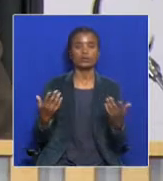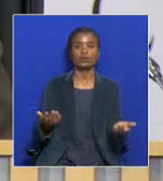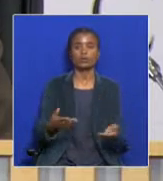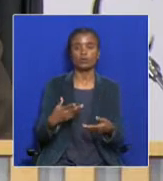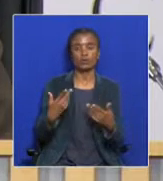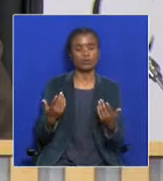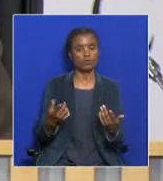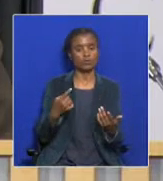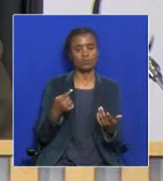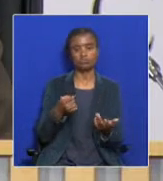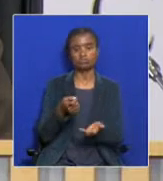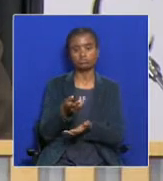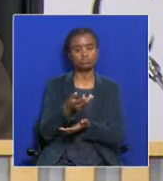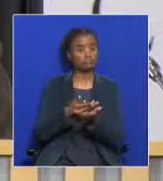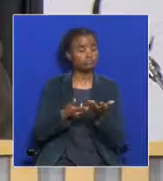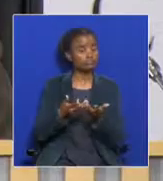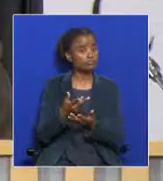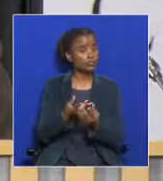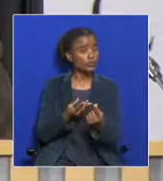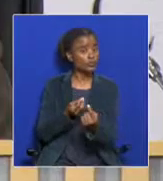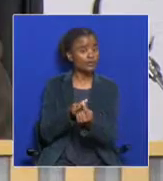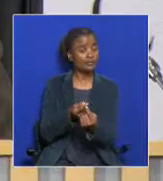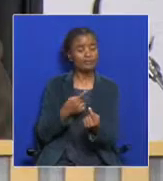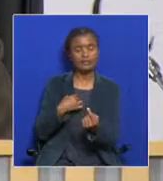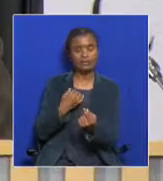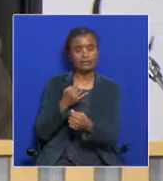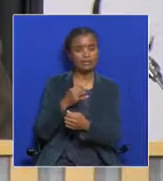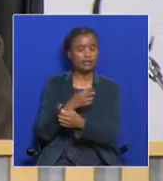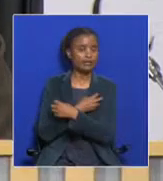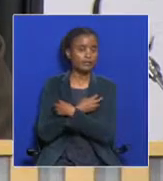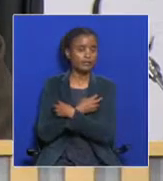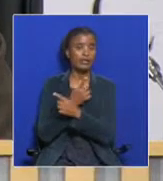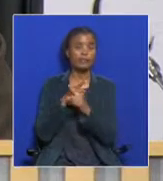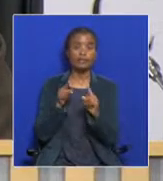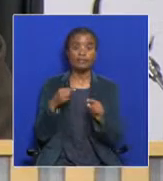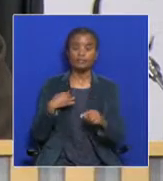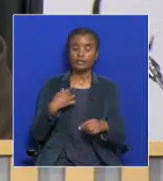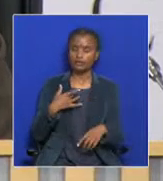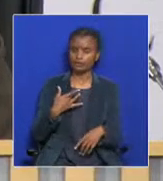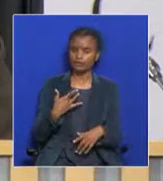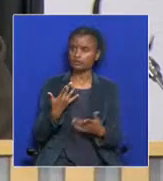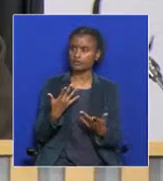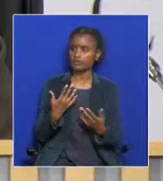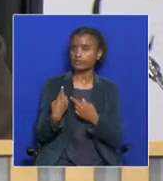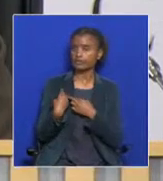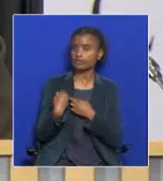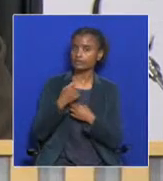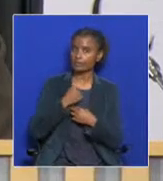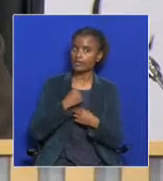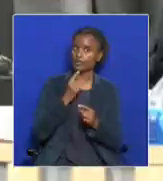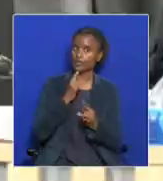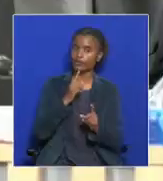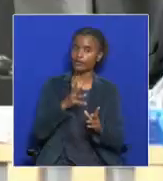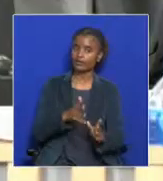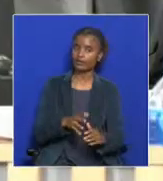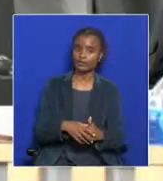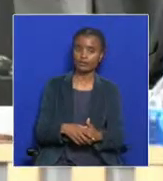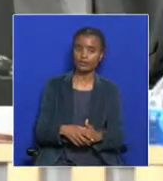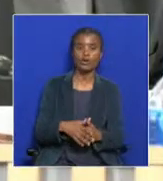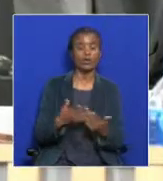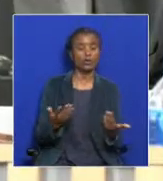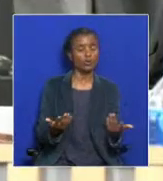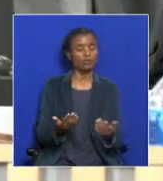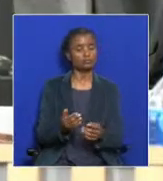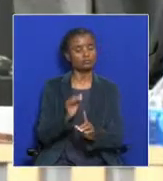leave. But I felt that's my duty as a commander. Look at it, I had to ensure or remind him to put it in exhibit